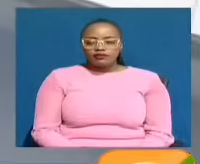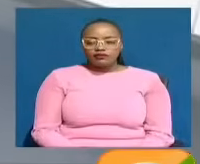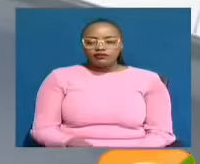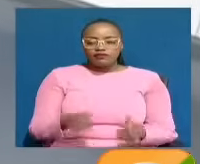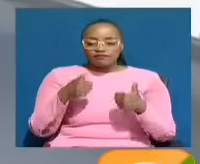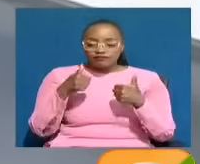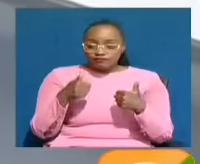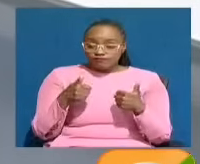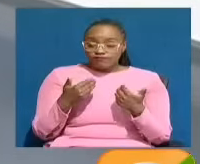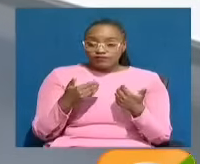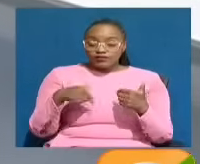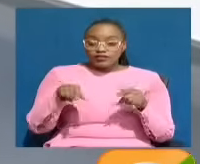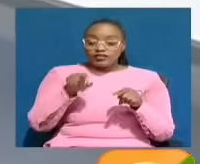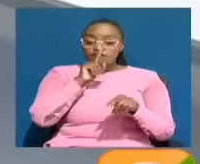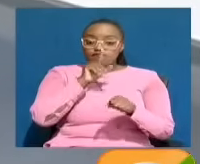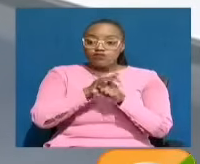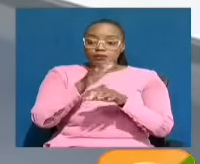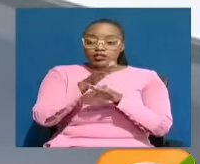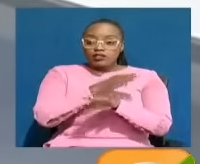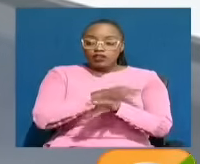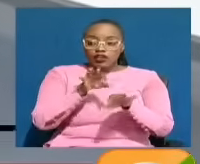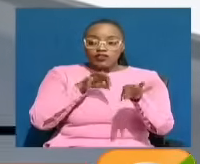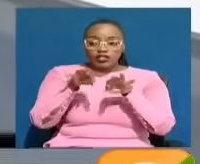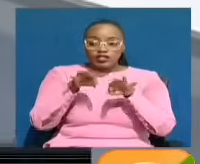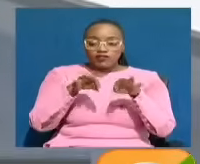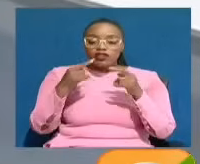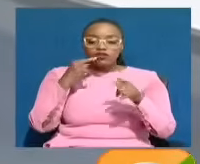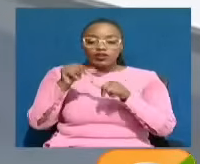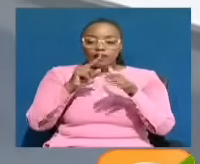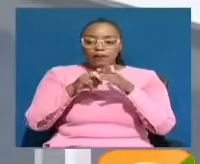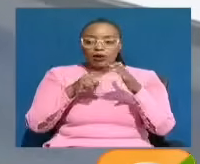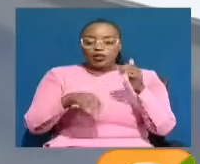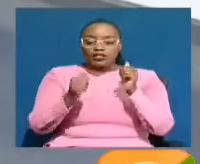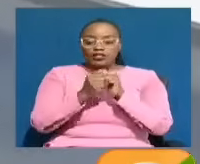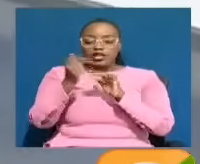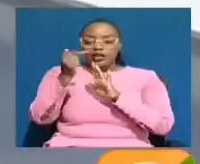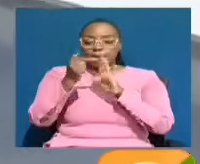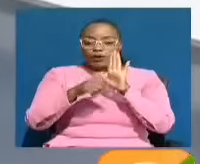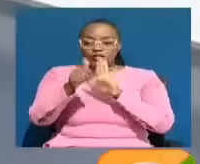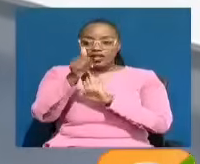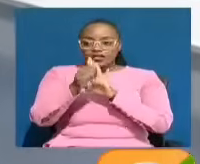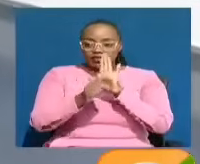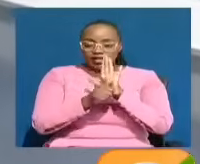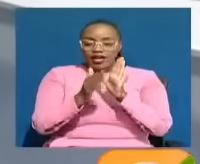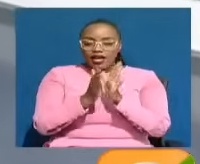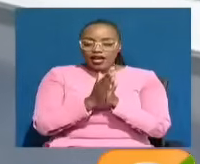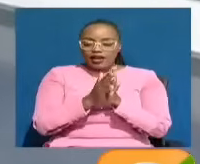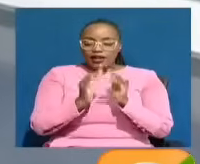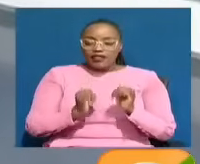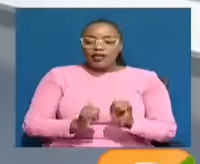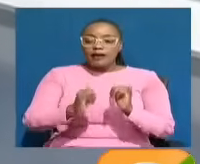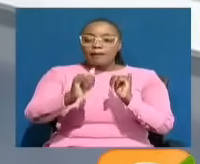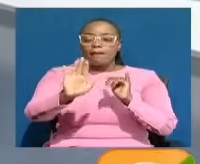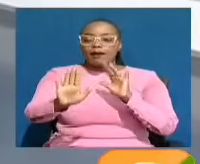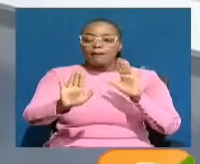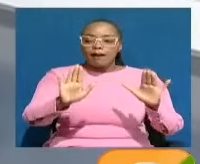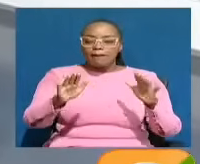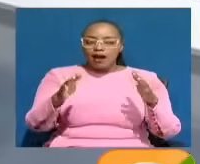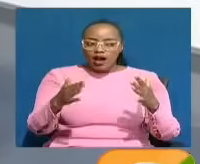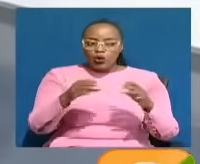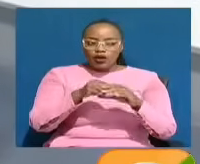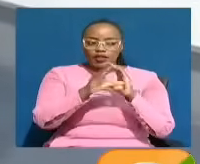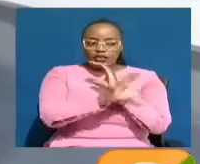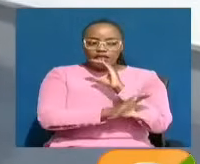All right, and as we promised you on The Explainer, we're talking about the 10-point agenda and its implementation in the